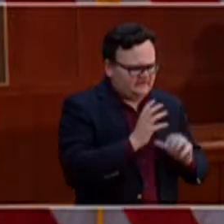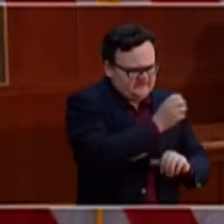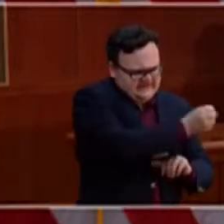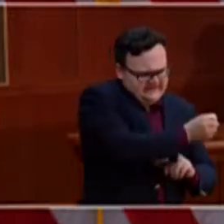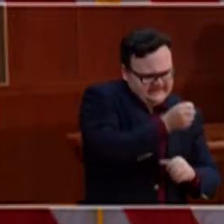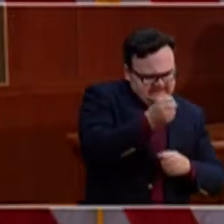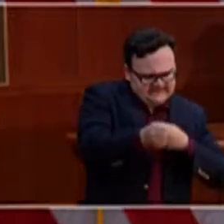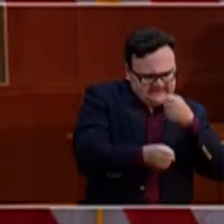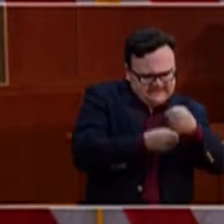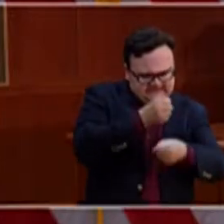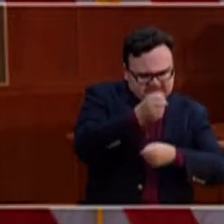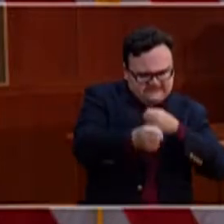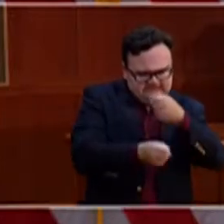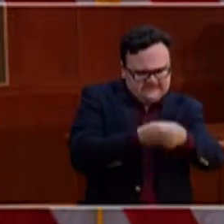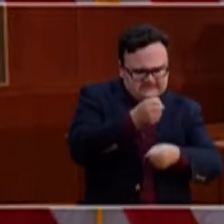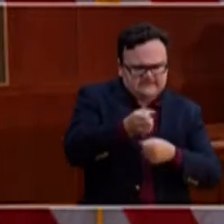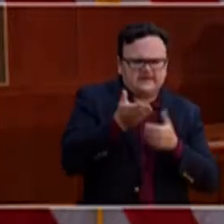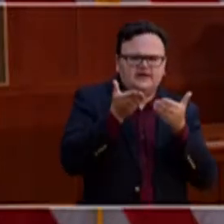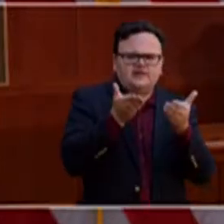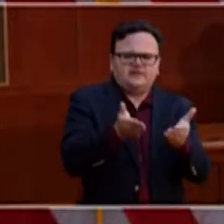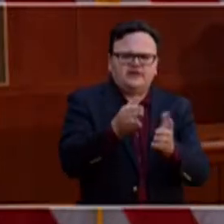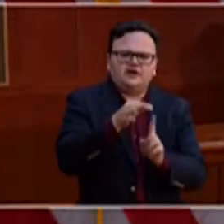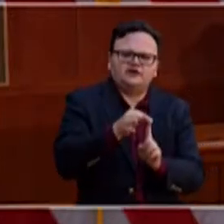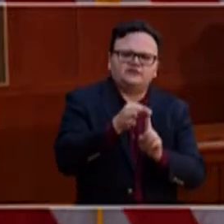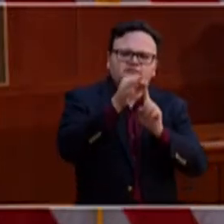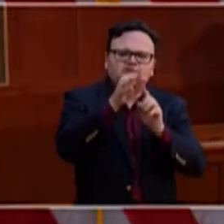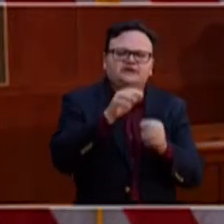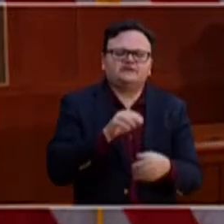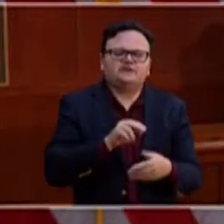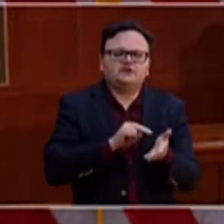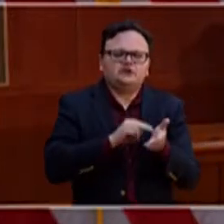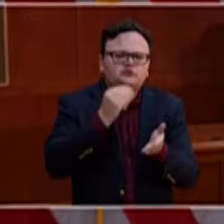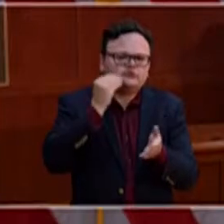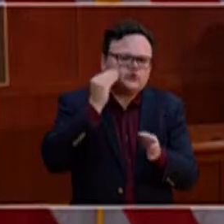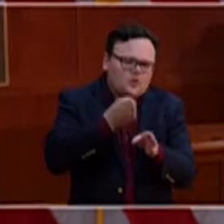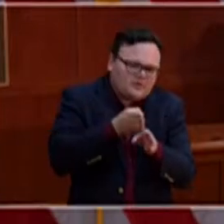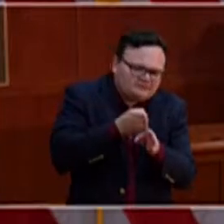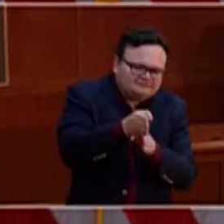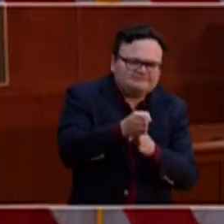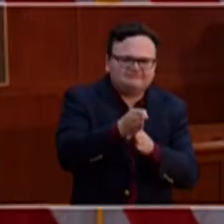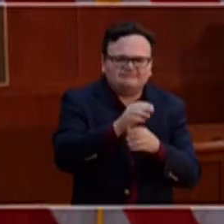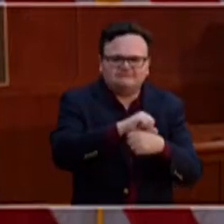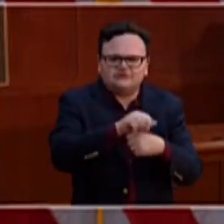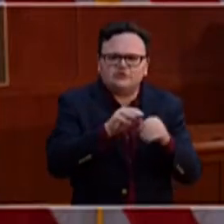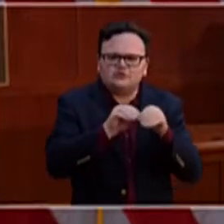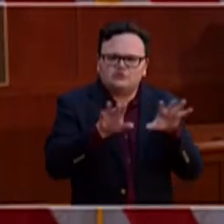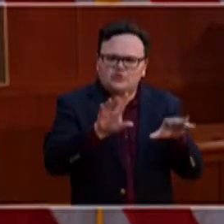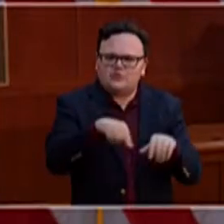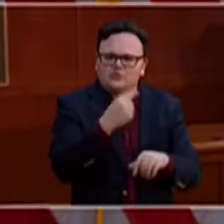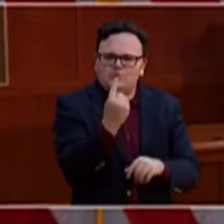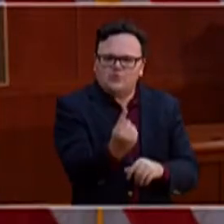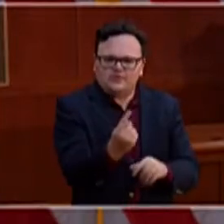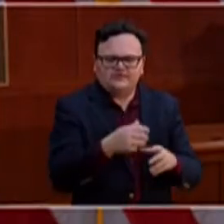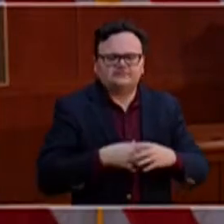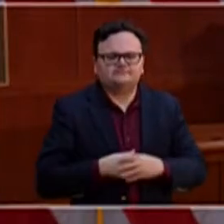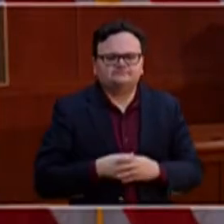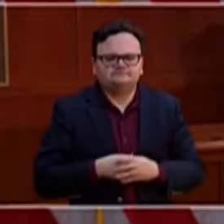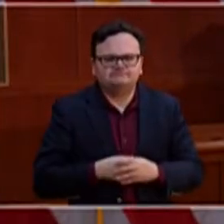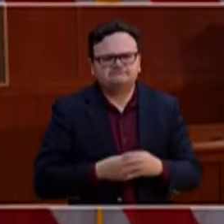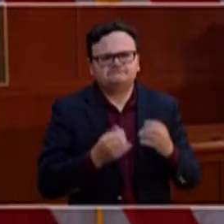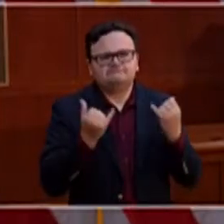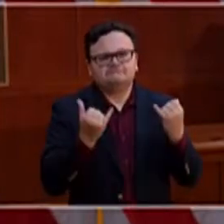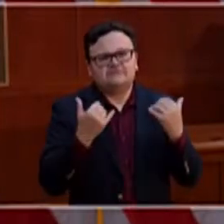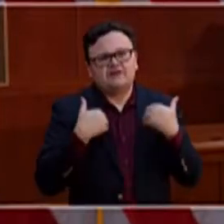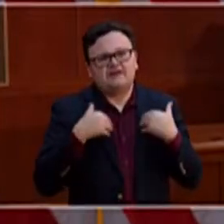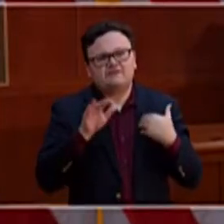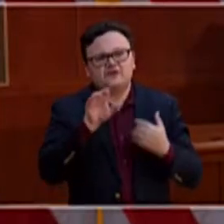there, a step down from the hospital. But we have, as of right now, we're up to almost 1,400